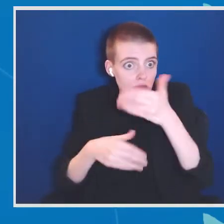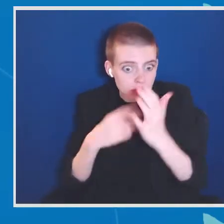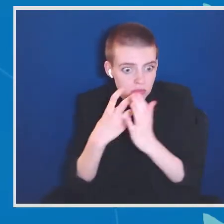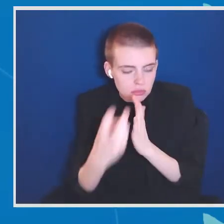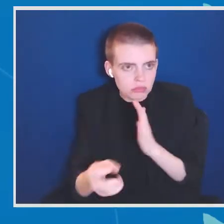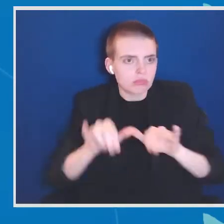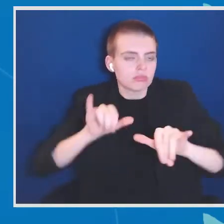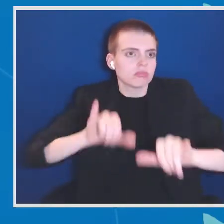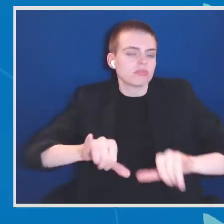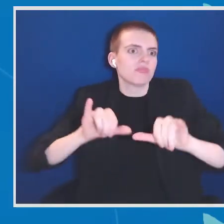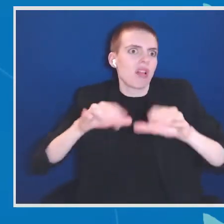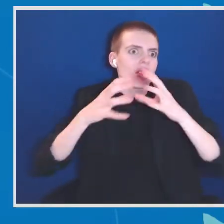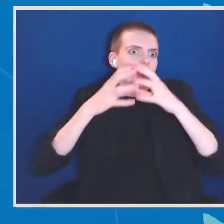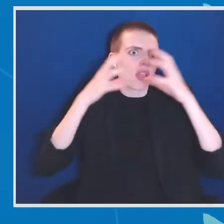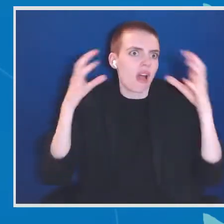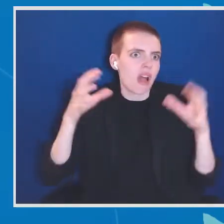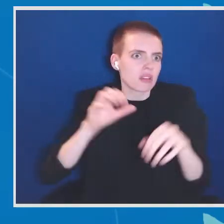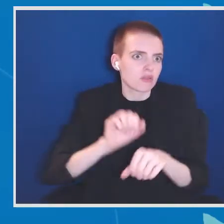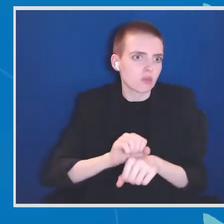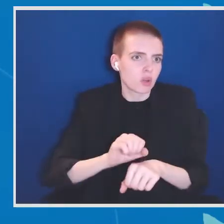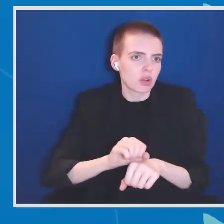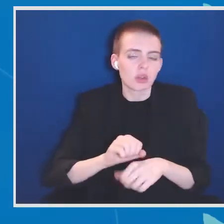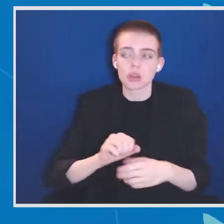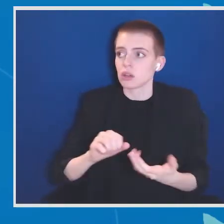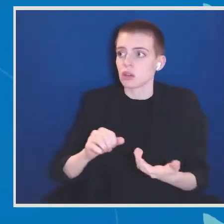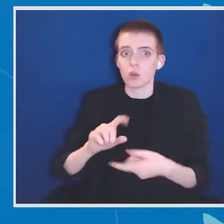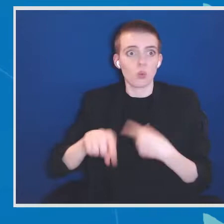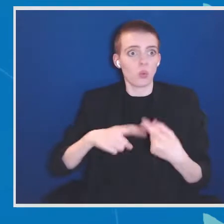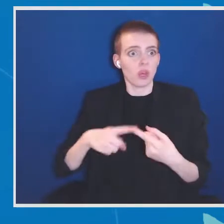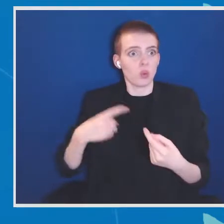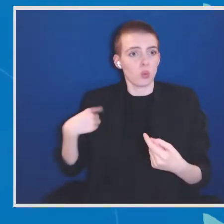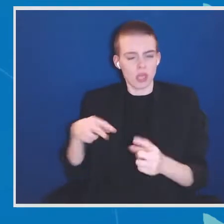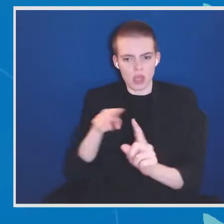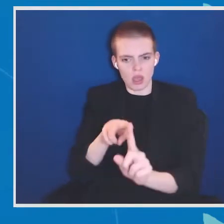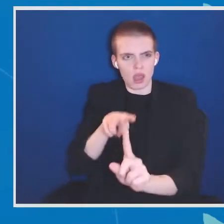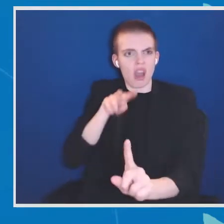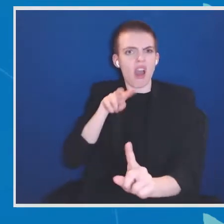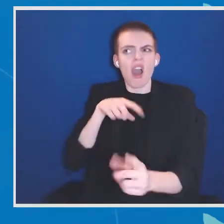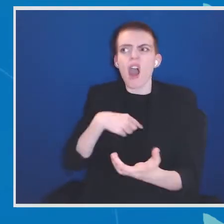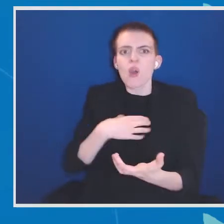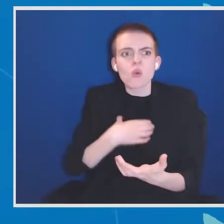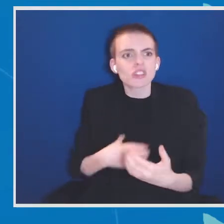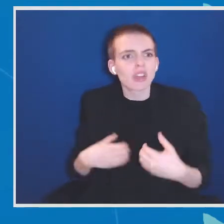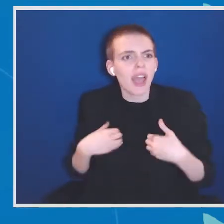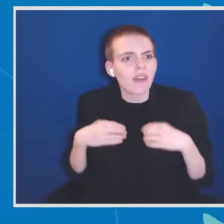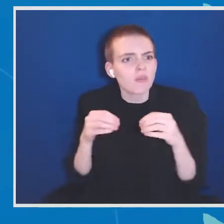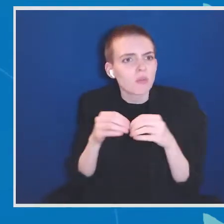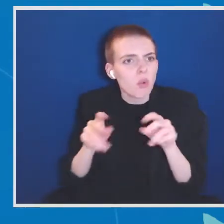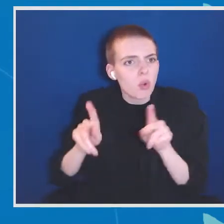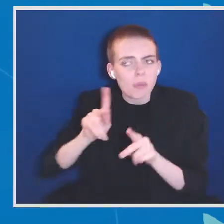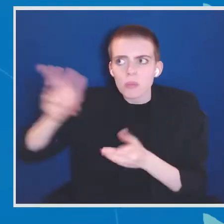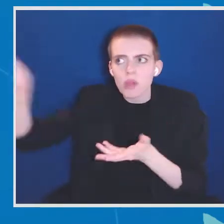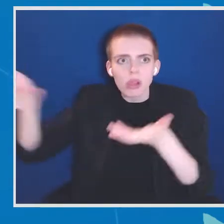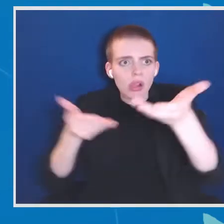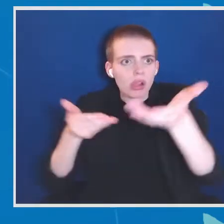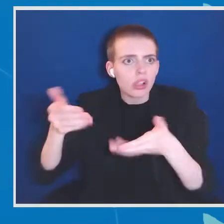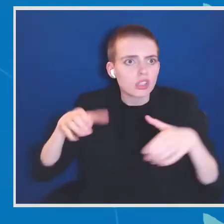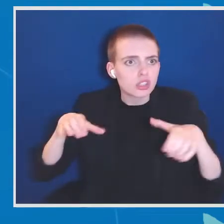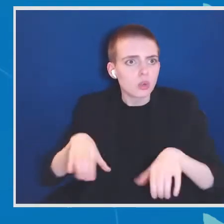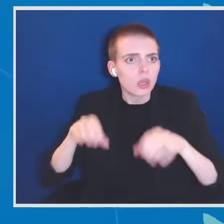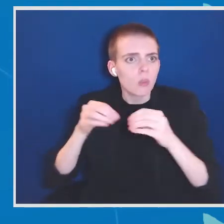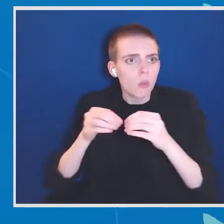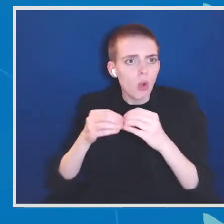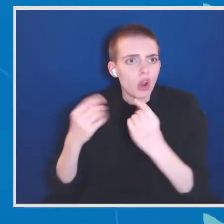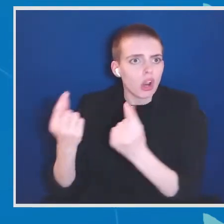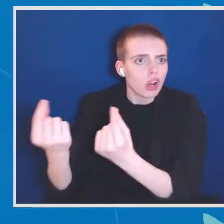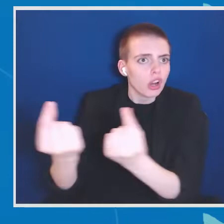and I think when we look at it, I wish there was more people bringing on more capacity and doing more things so other people could do this with